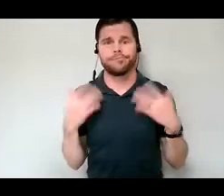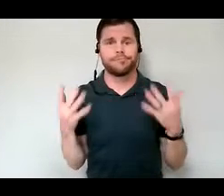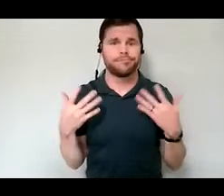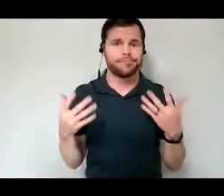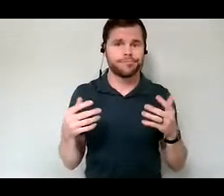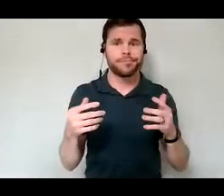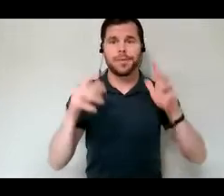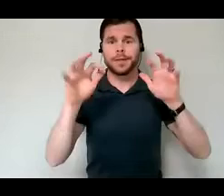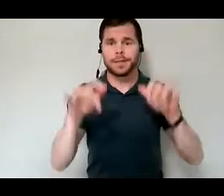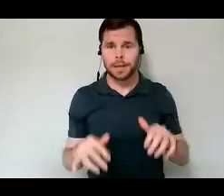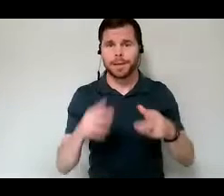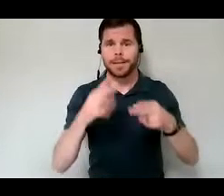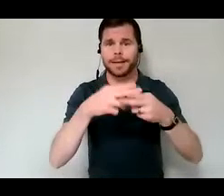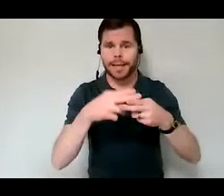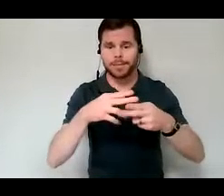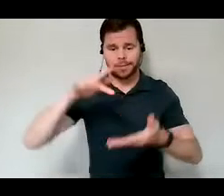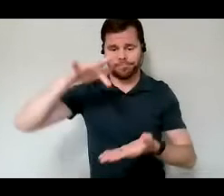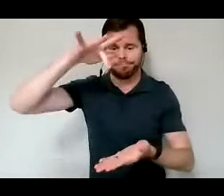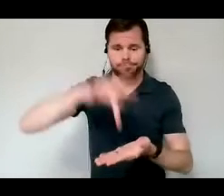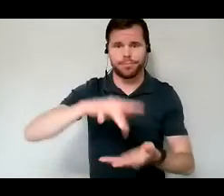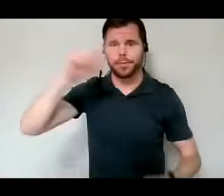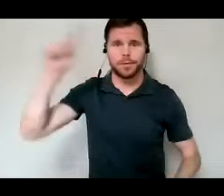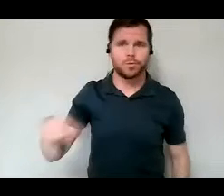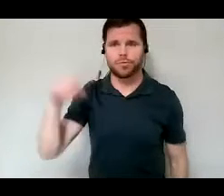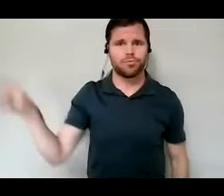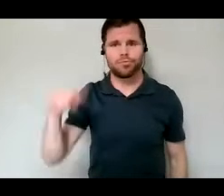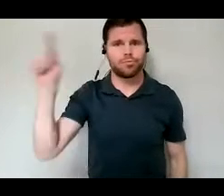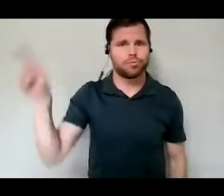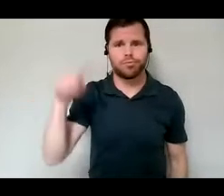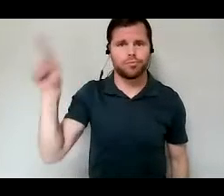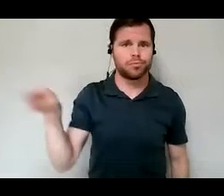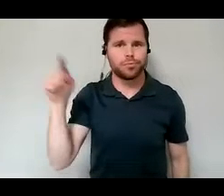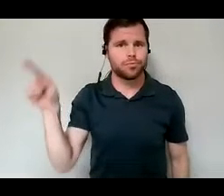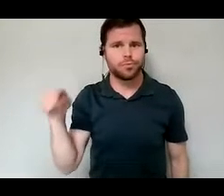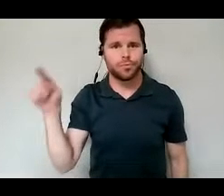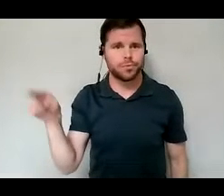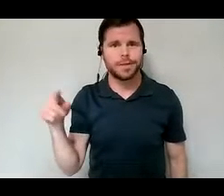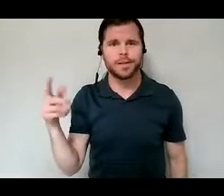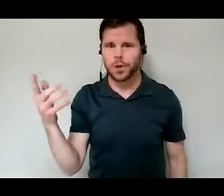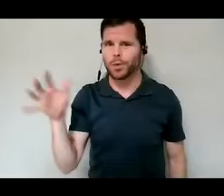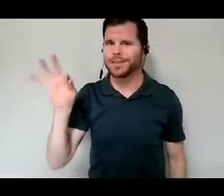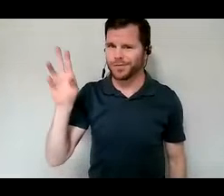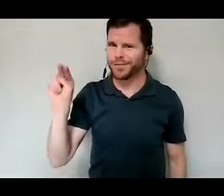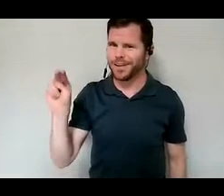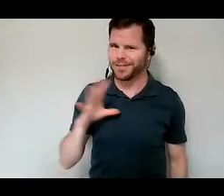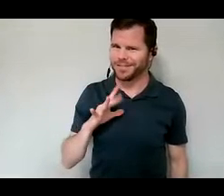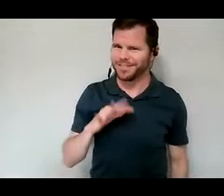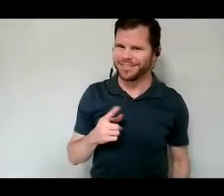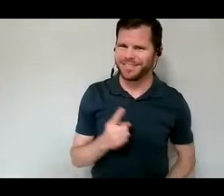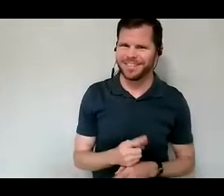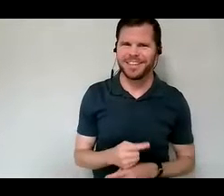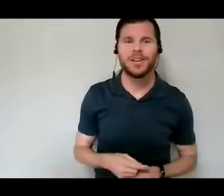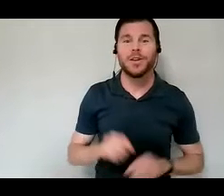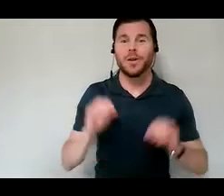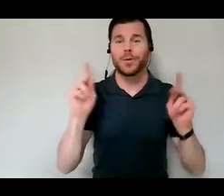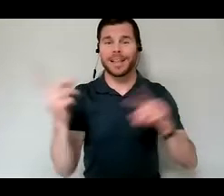names and run it, and it's amazing. It's fun. It's supposed to be fun. So let's make it fun. Day 4. The